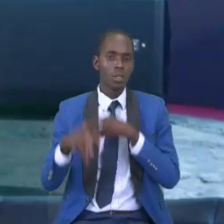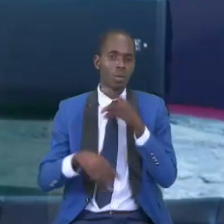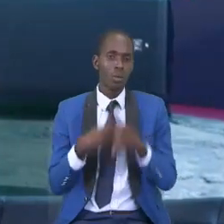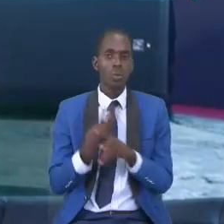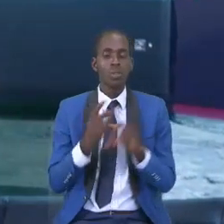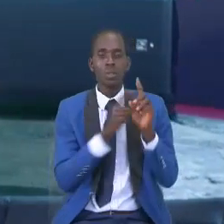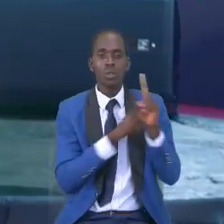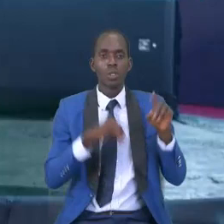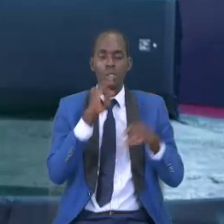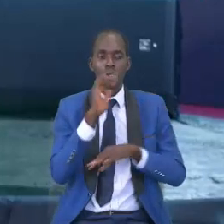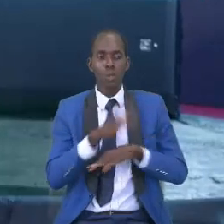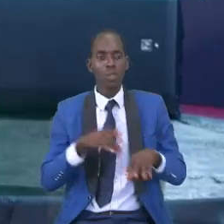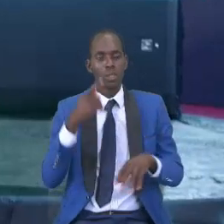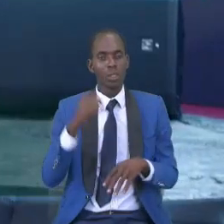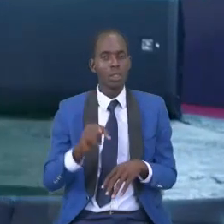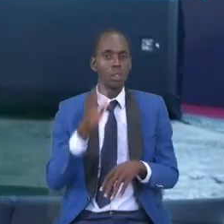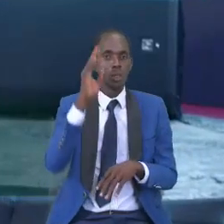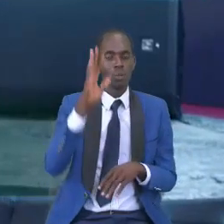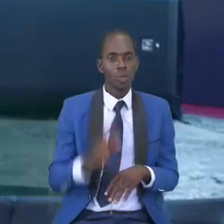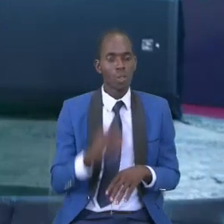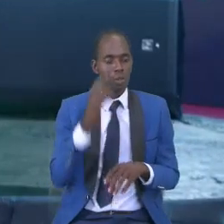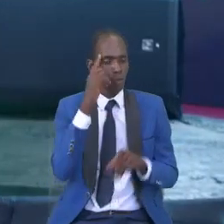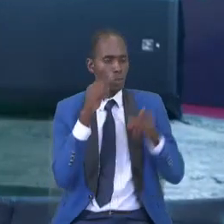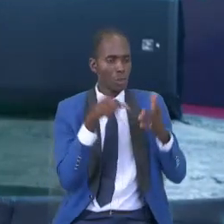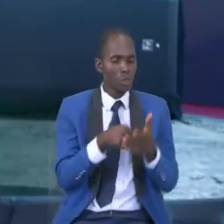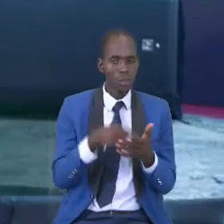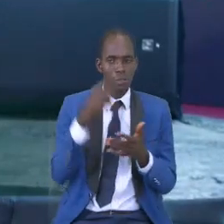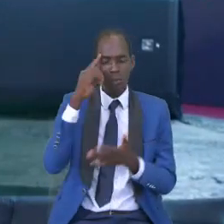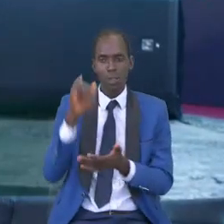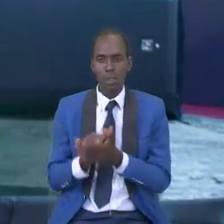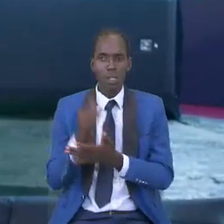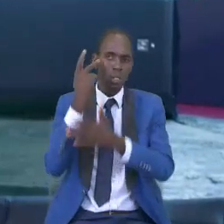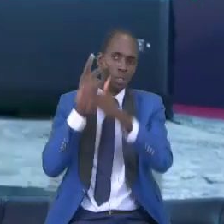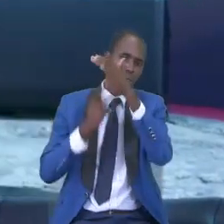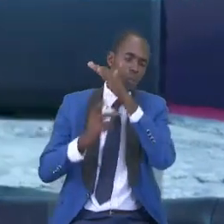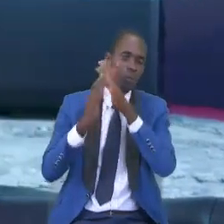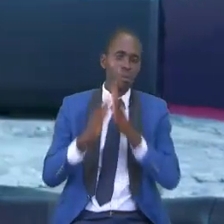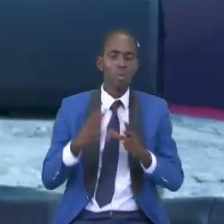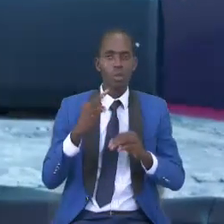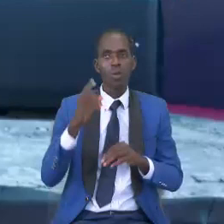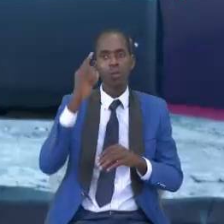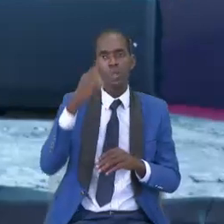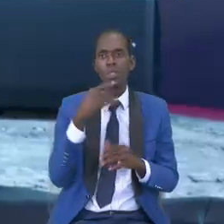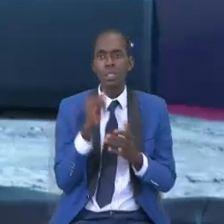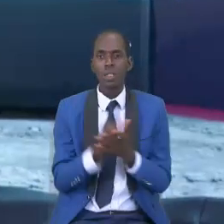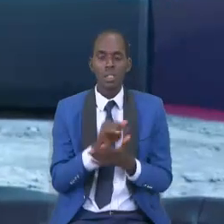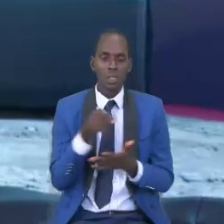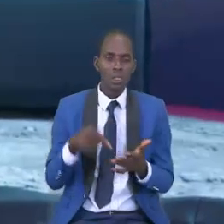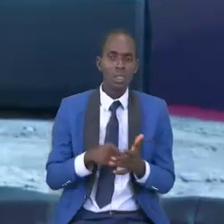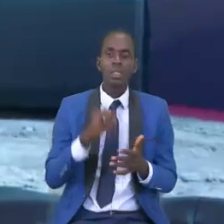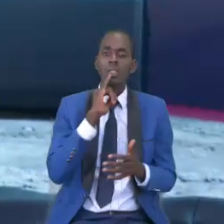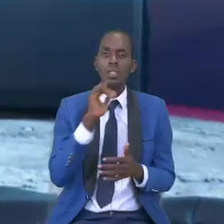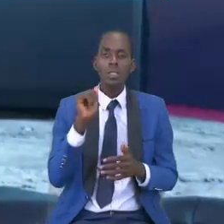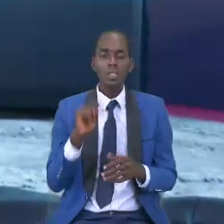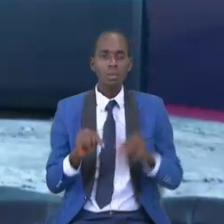the minister for this and the minister for that, the preacher and the prophet of God. It says this is an imperative